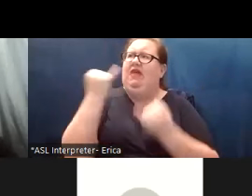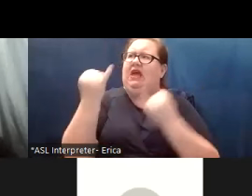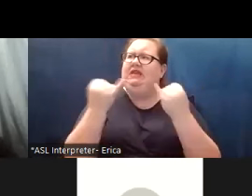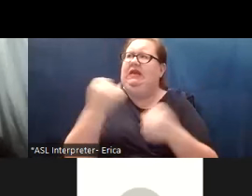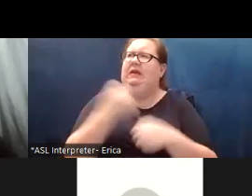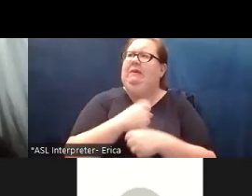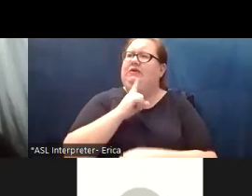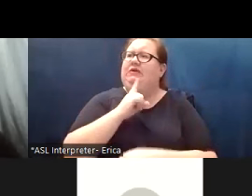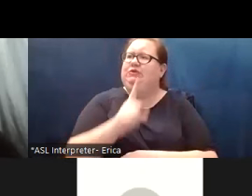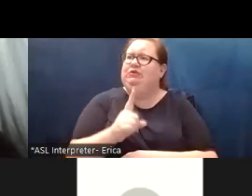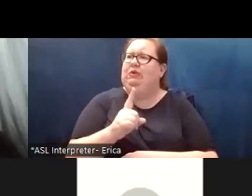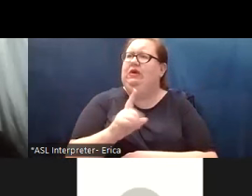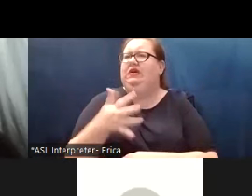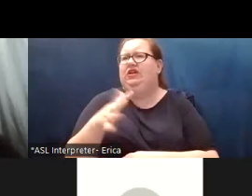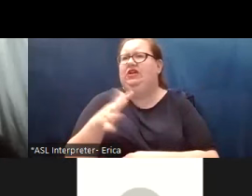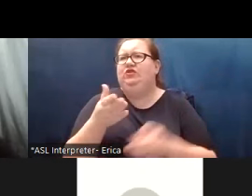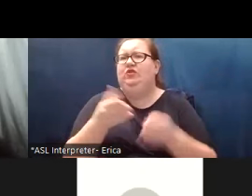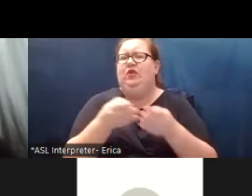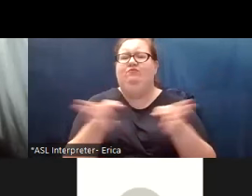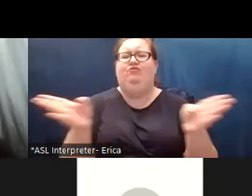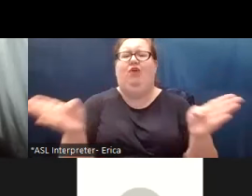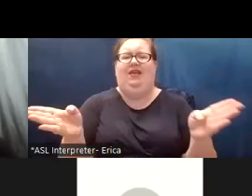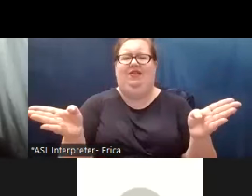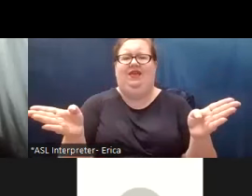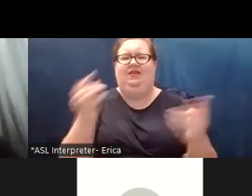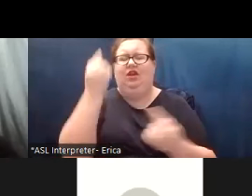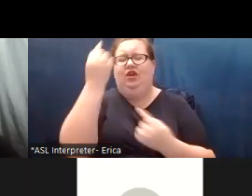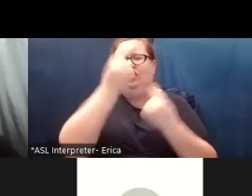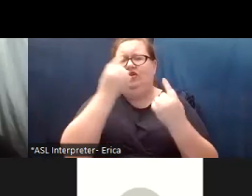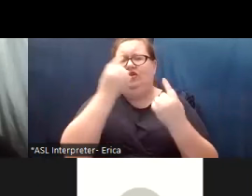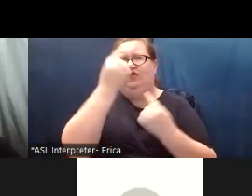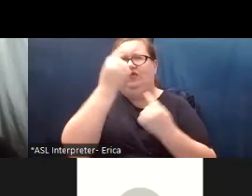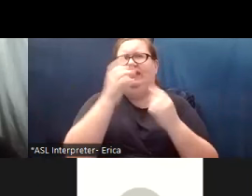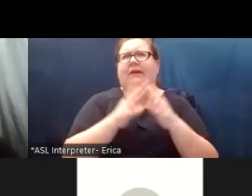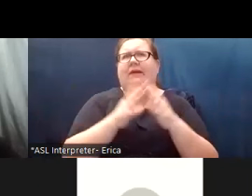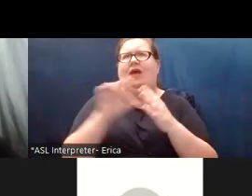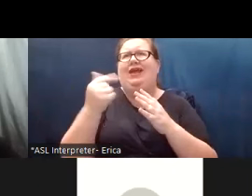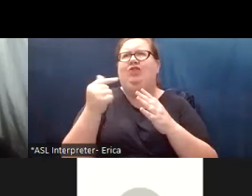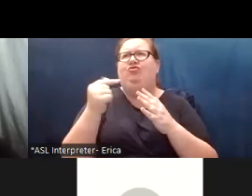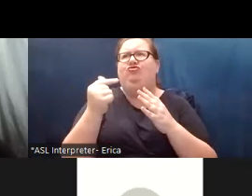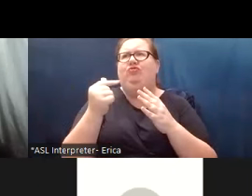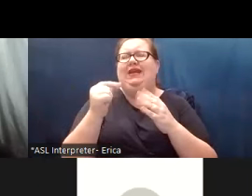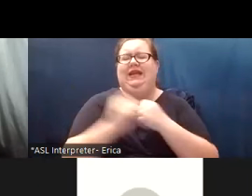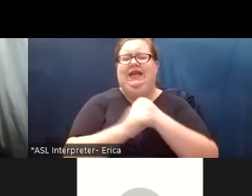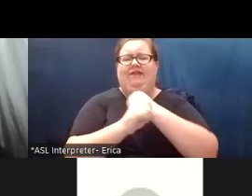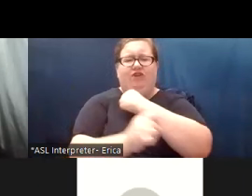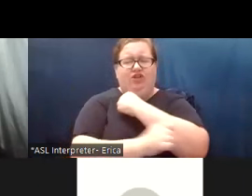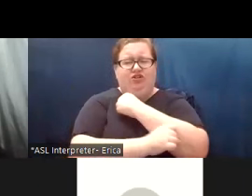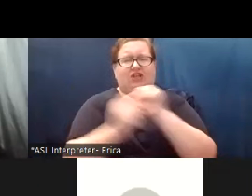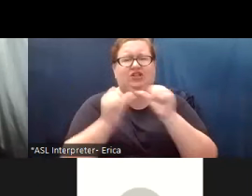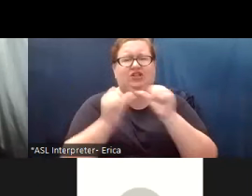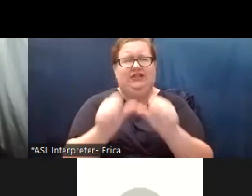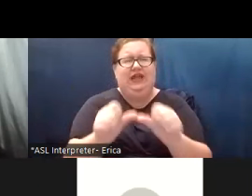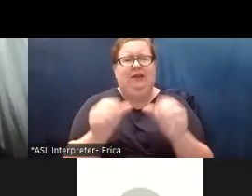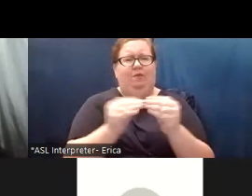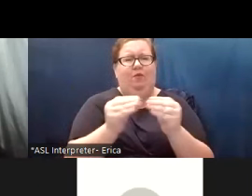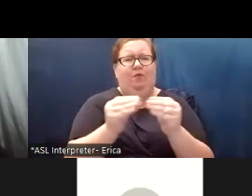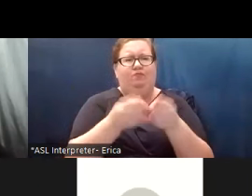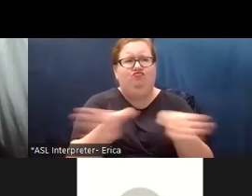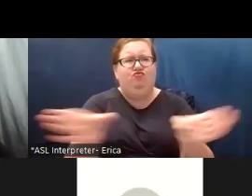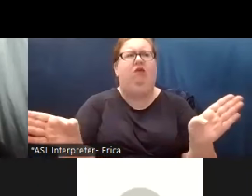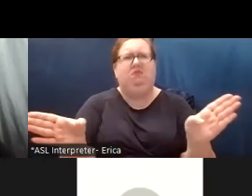that, or sort of broadening this to think about sort of green infrastructure, sustainability more broadly is a good